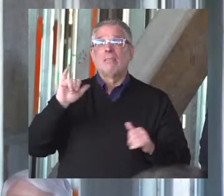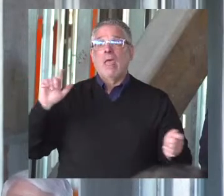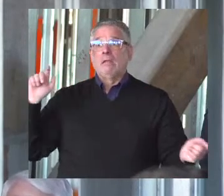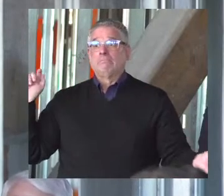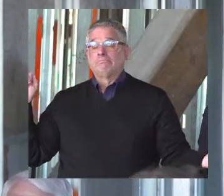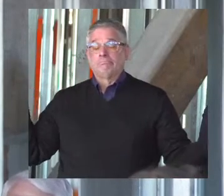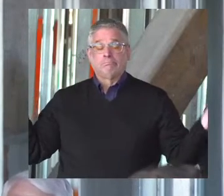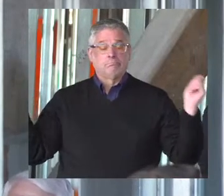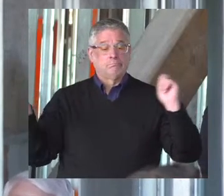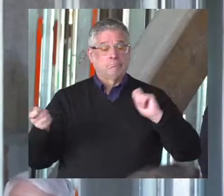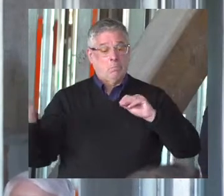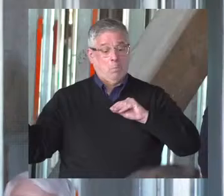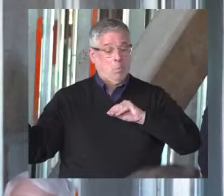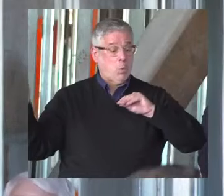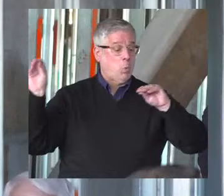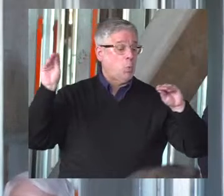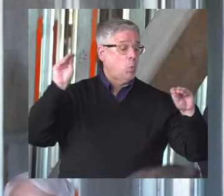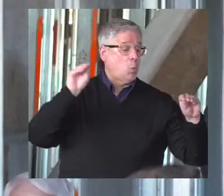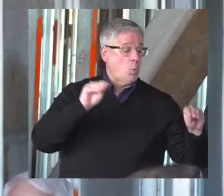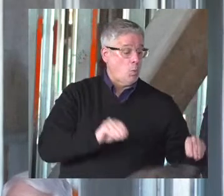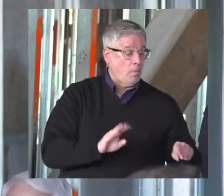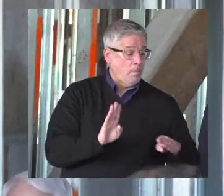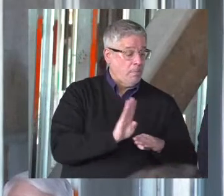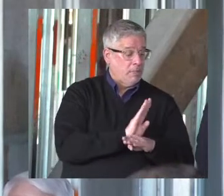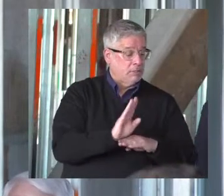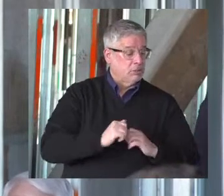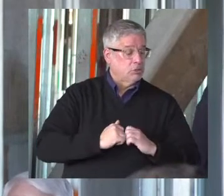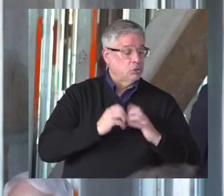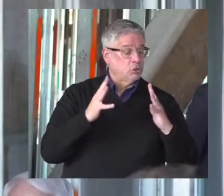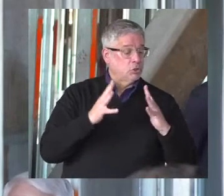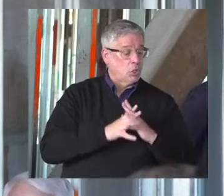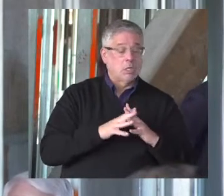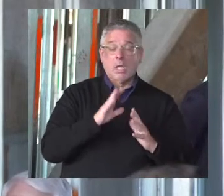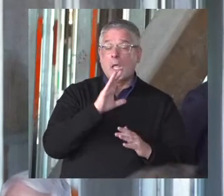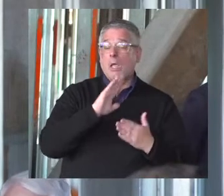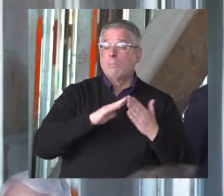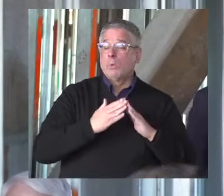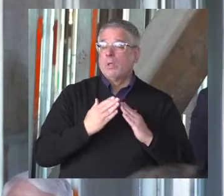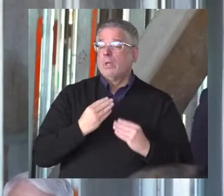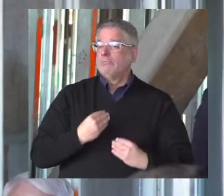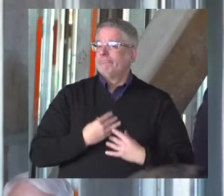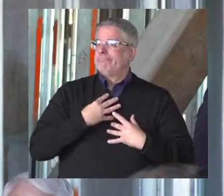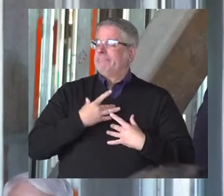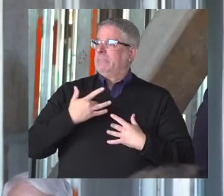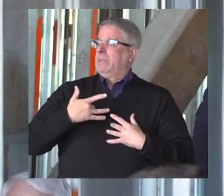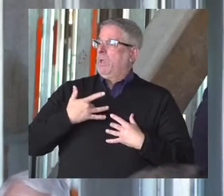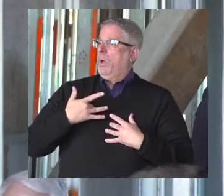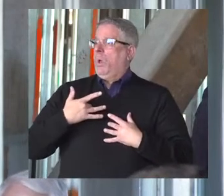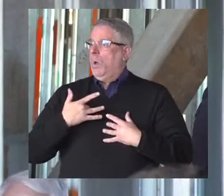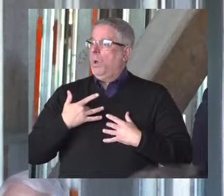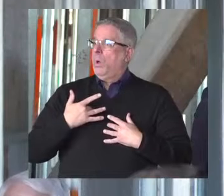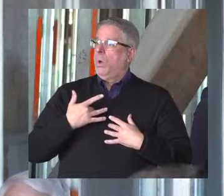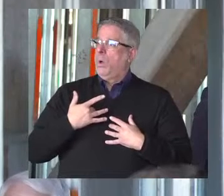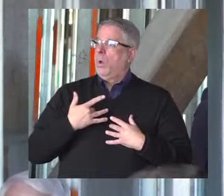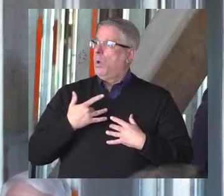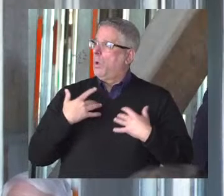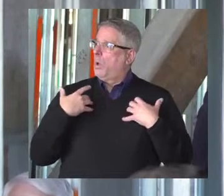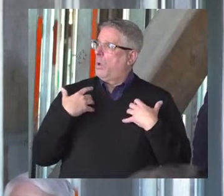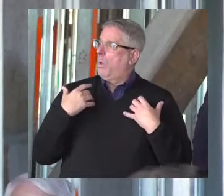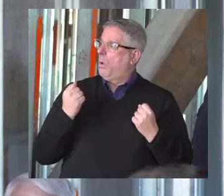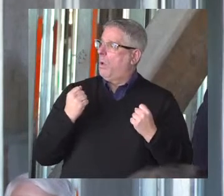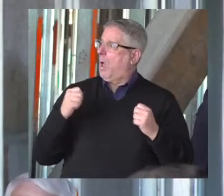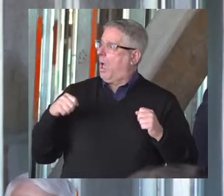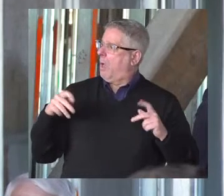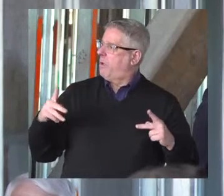translational opportunities to the business and startup community, and to enliven people's senses and distill a sense of well-being and